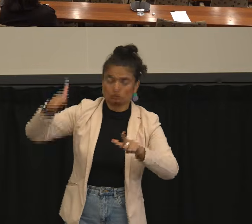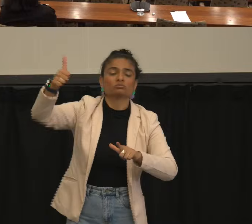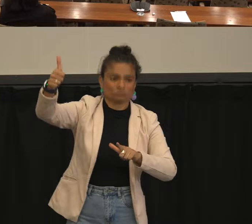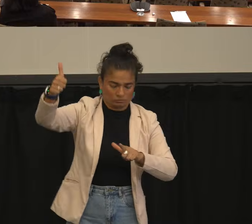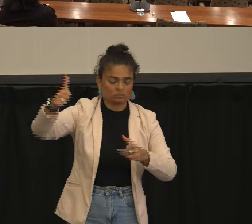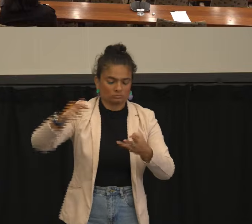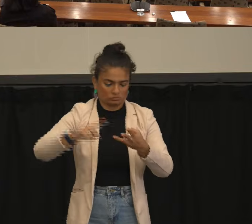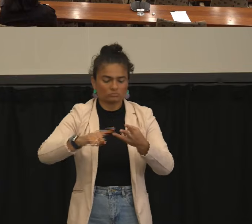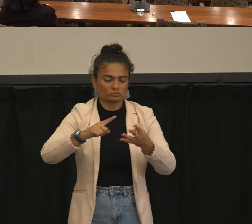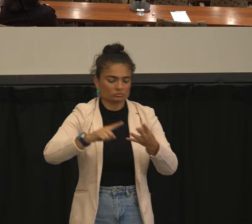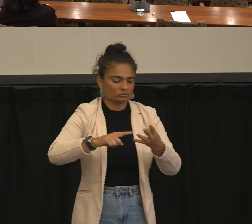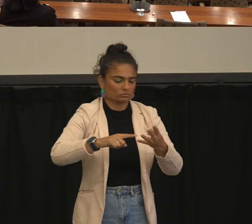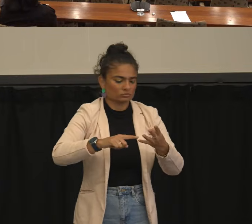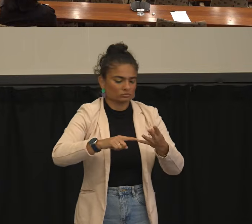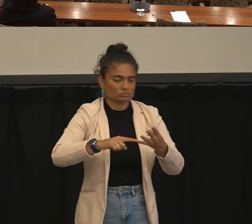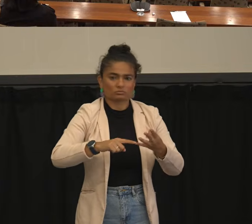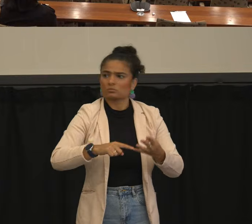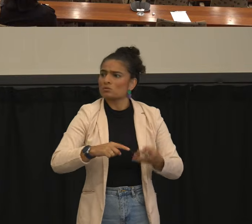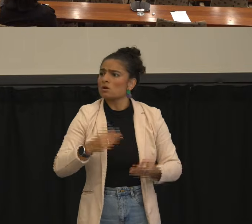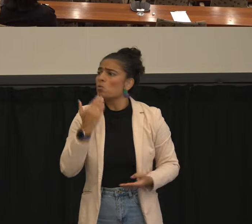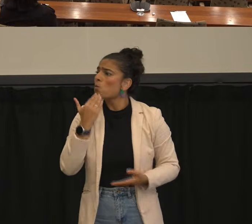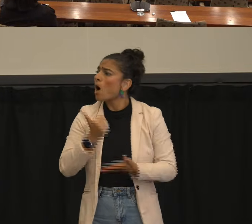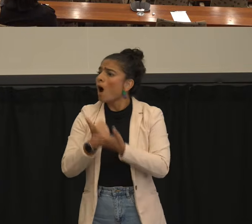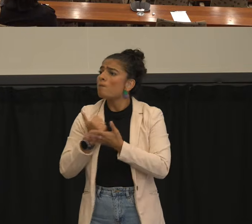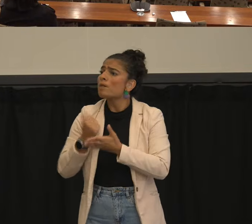Real South African Sign Language.